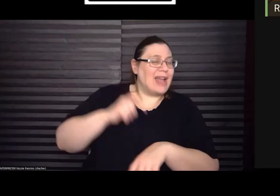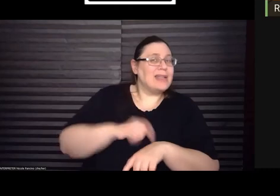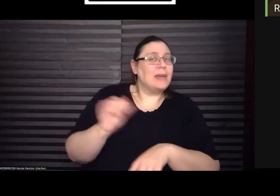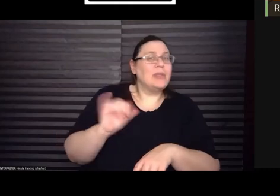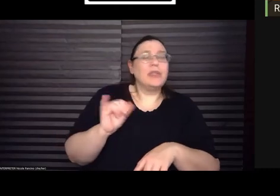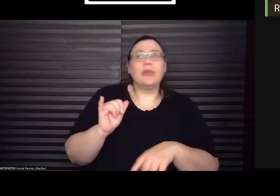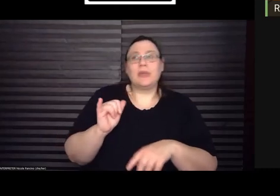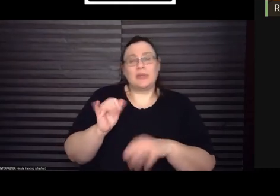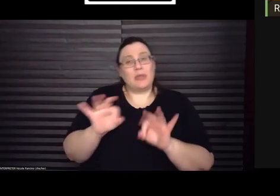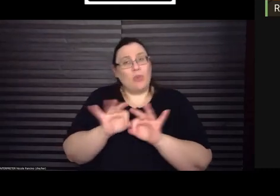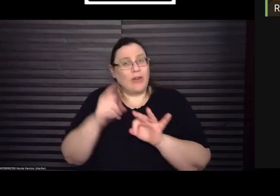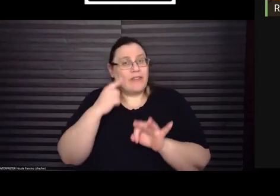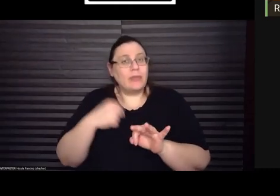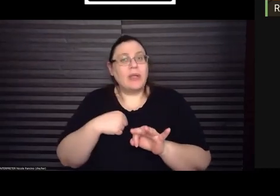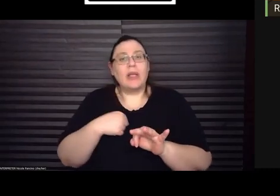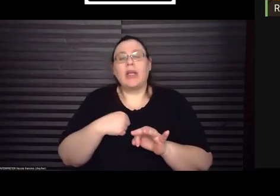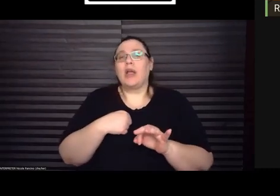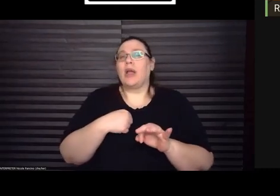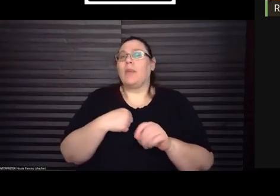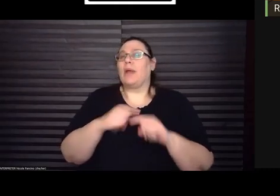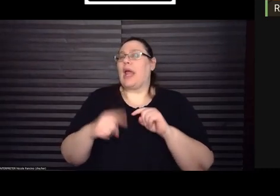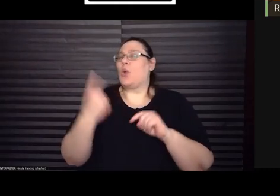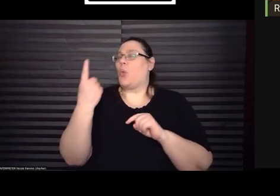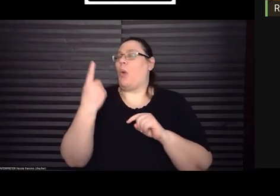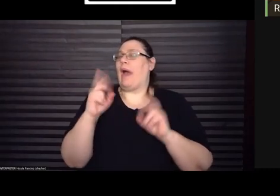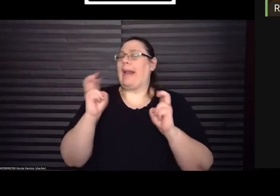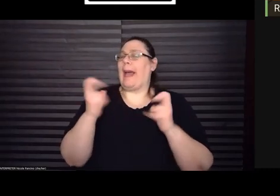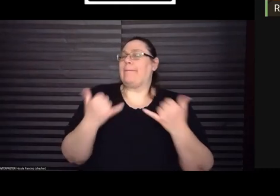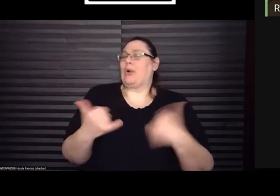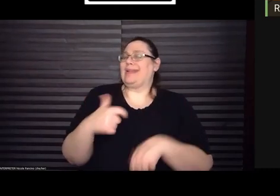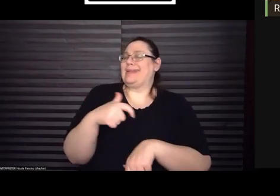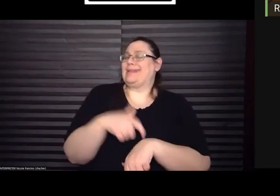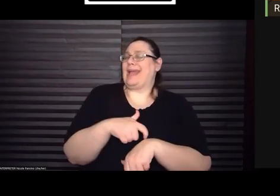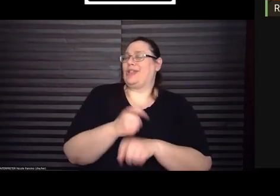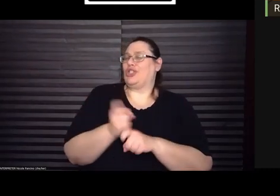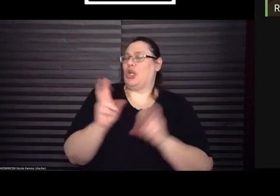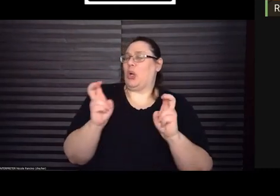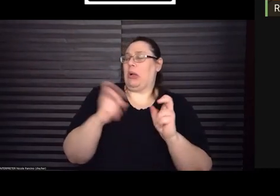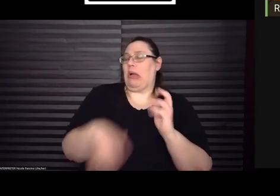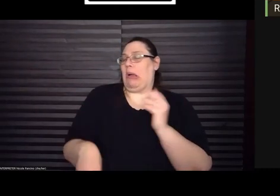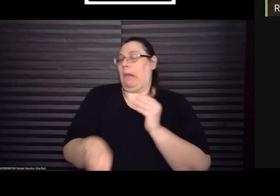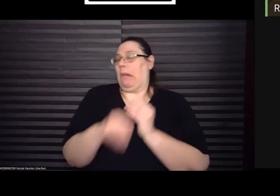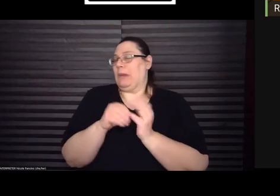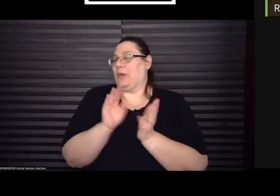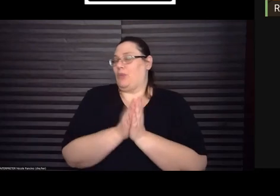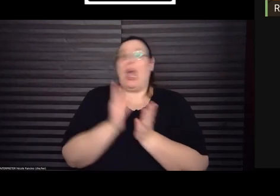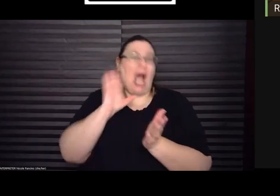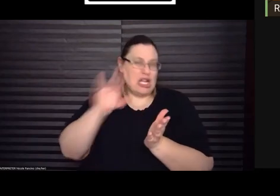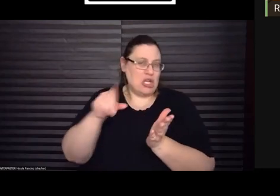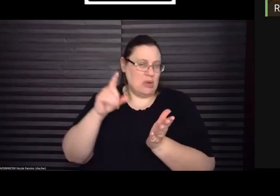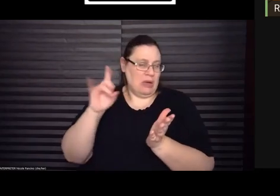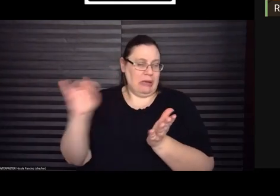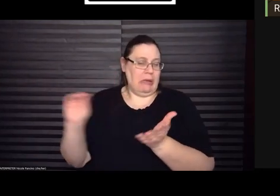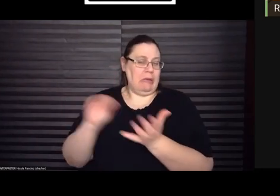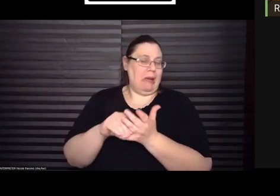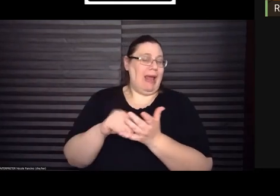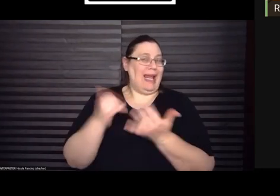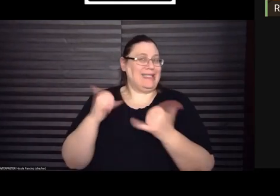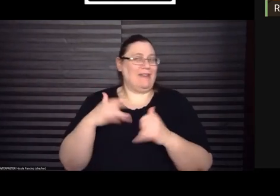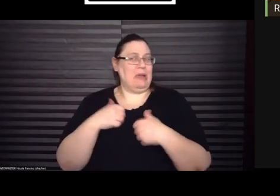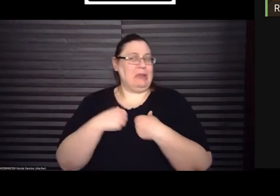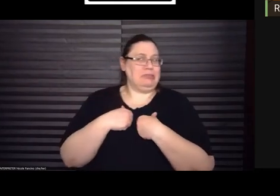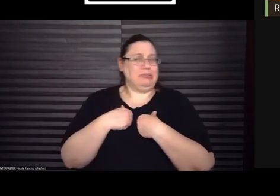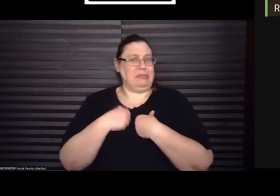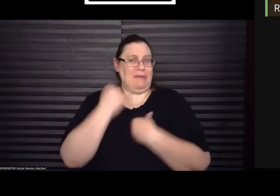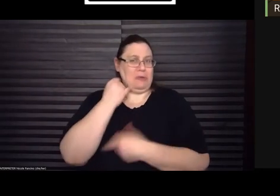me. But I did have like one present tense joke that I like let slip into the book that I knew I was letting slip into the book. And I'm still